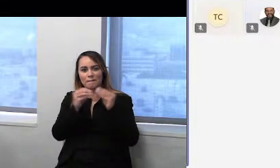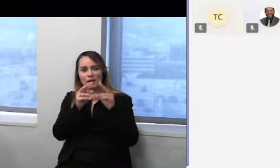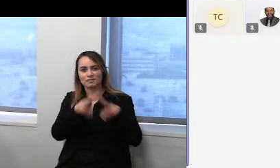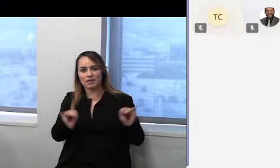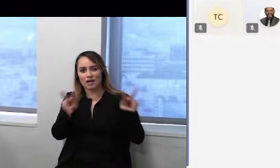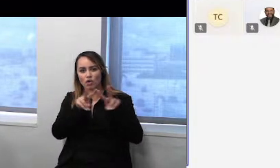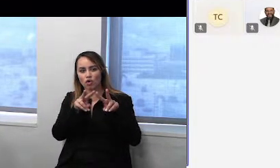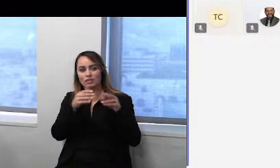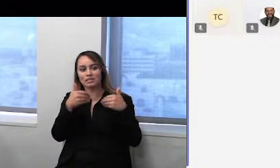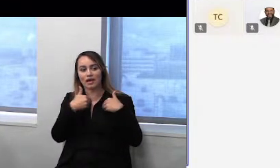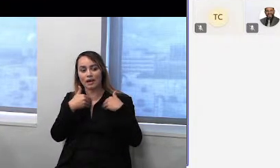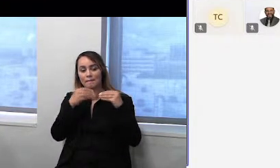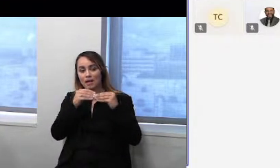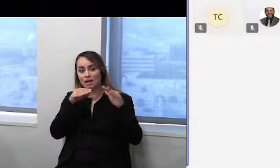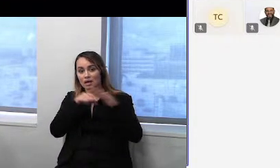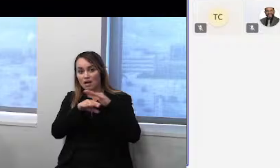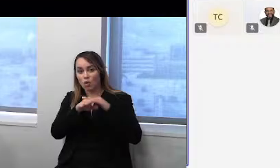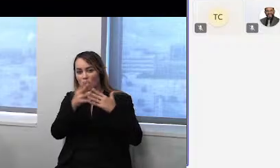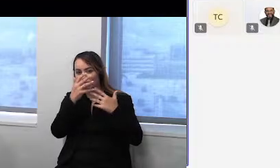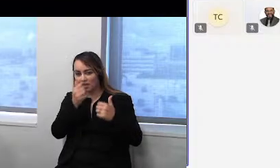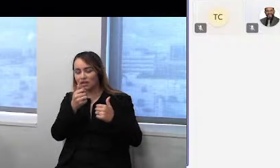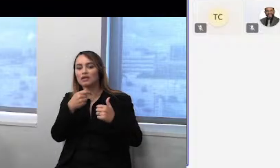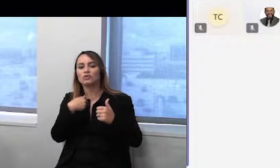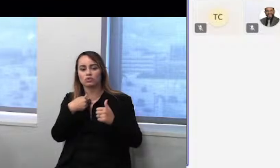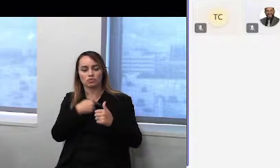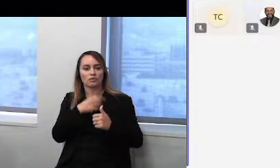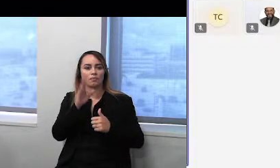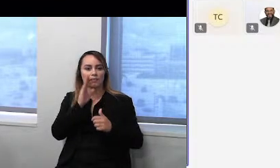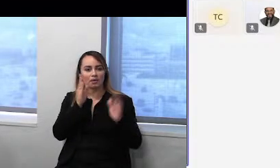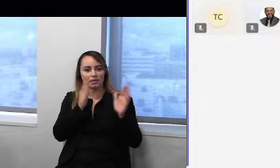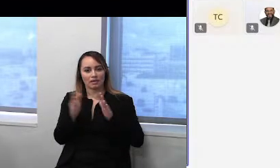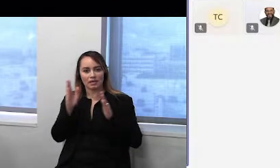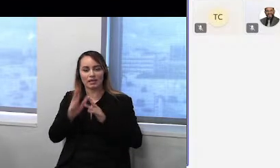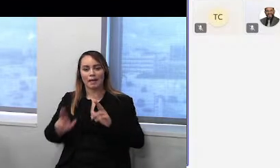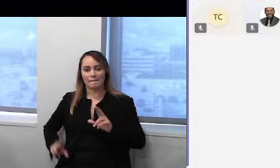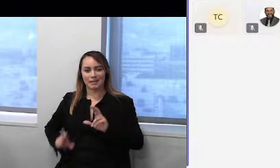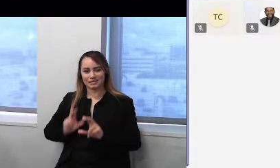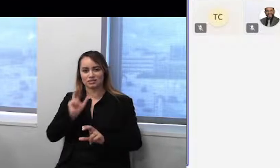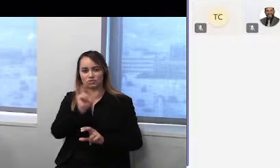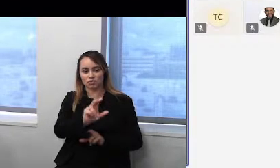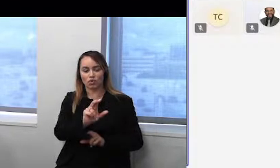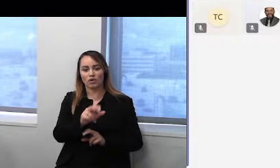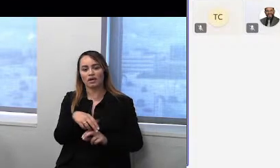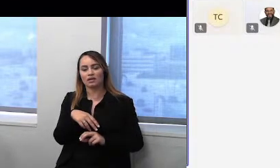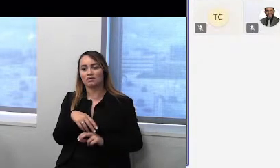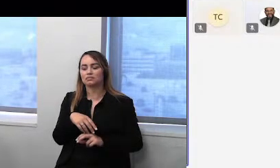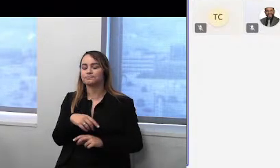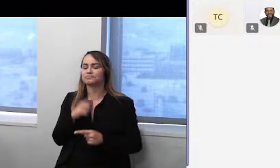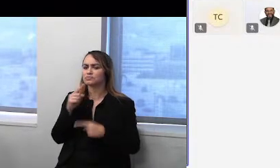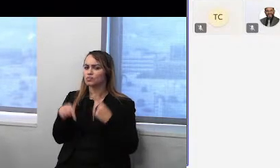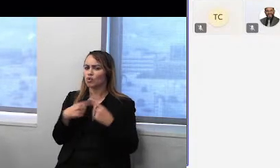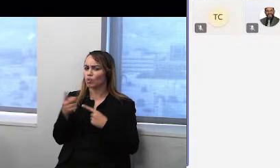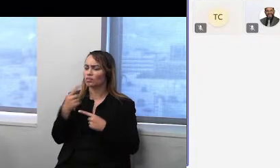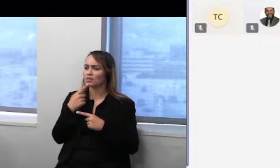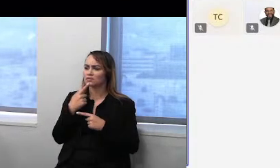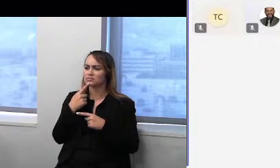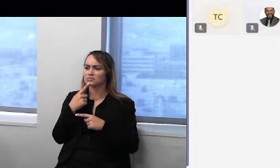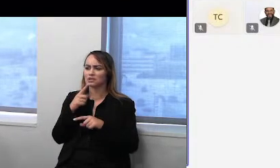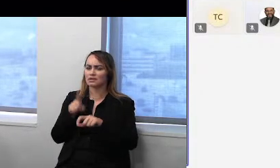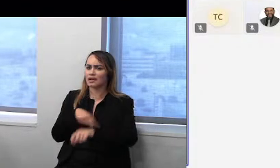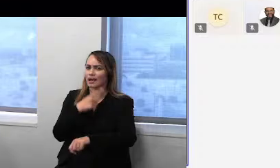on them. When you say long-term, like what specific years are you studying, say, in a power flow